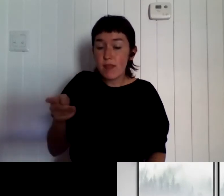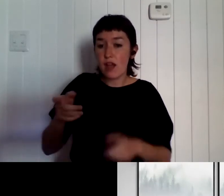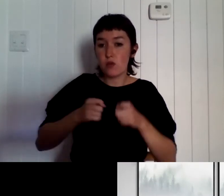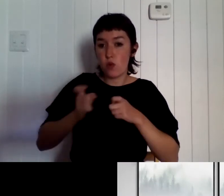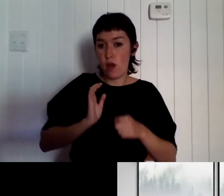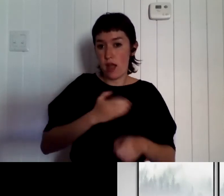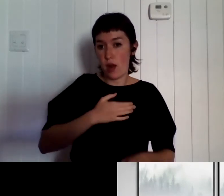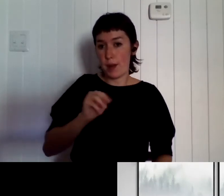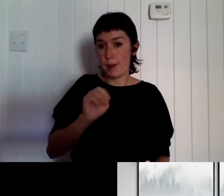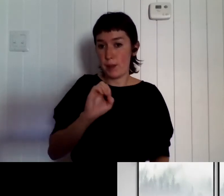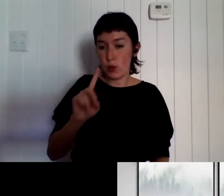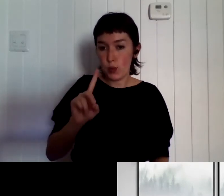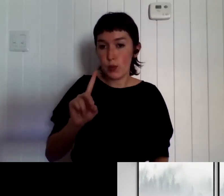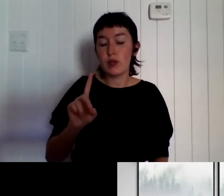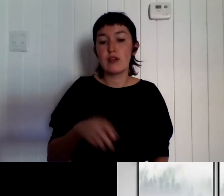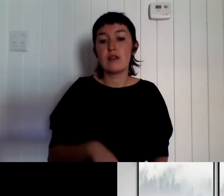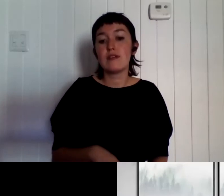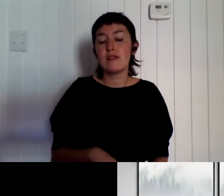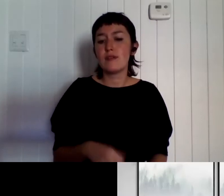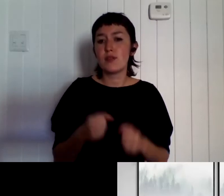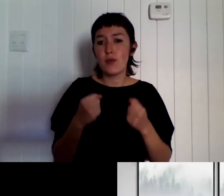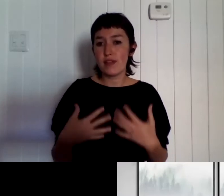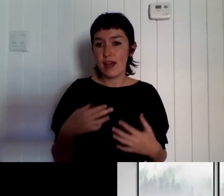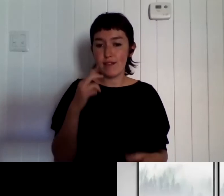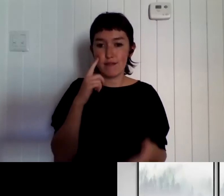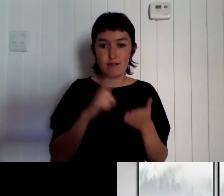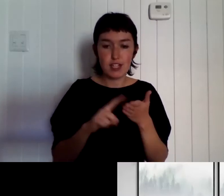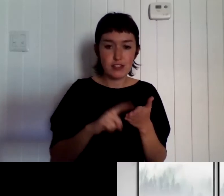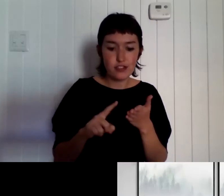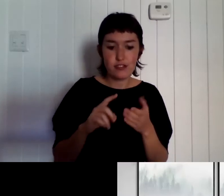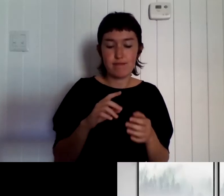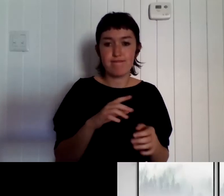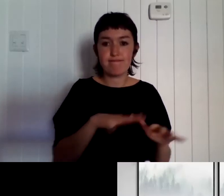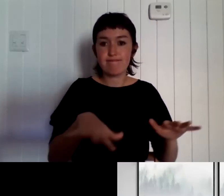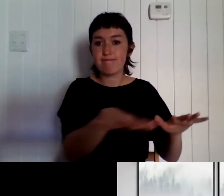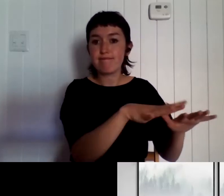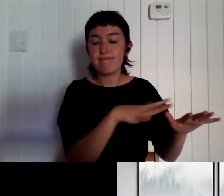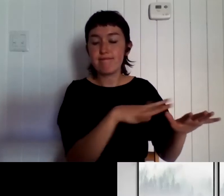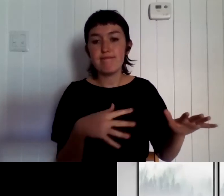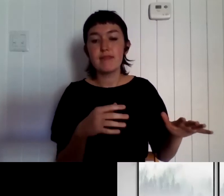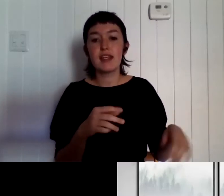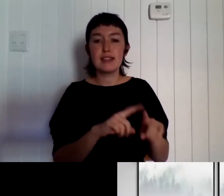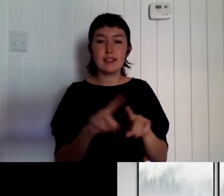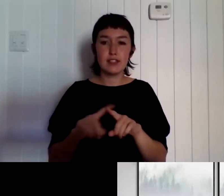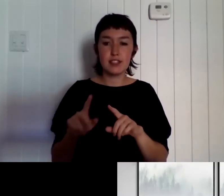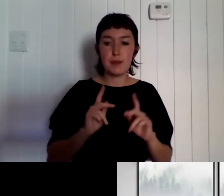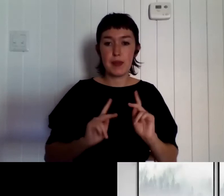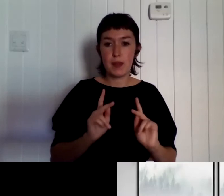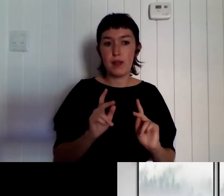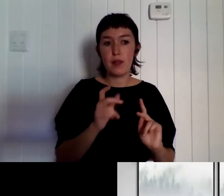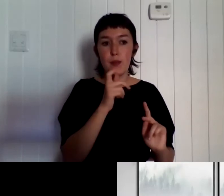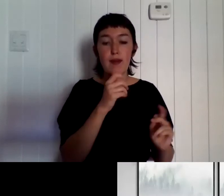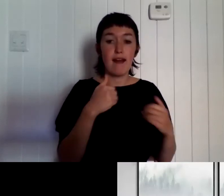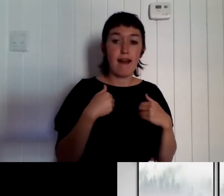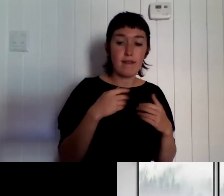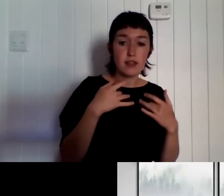there's probably a lot of research out there about differences between people who might have something like depression where you see an impact on serotonin,